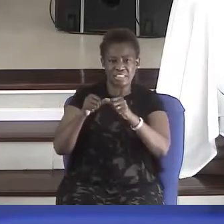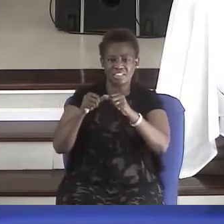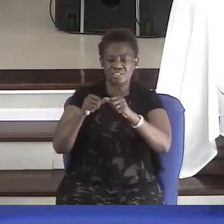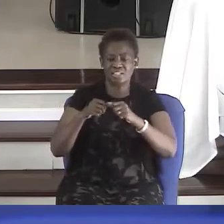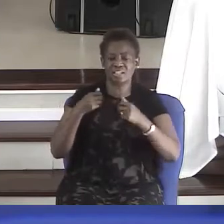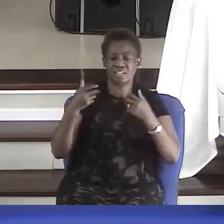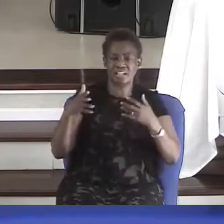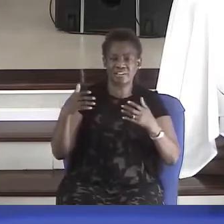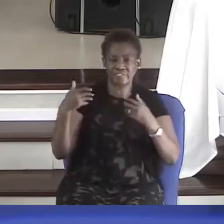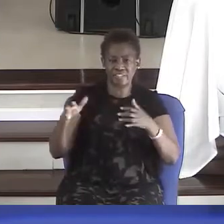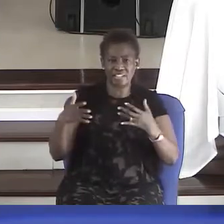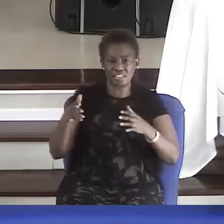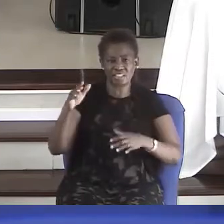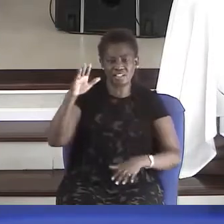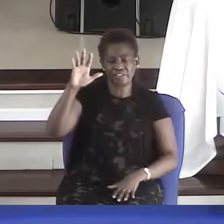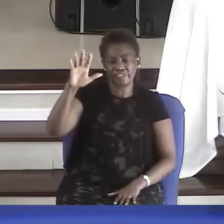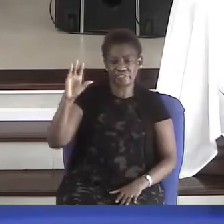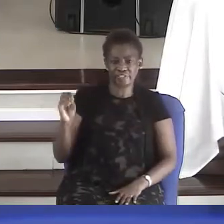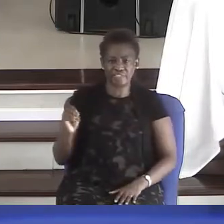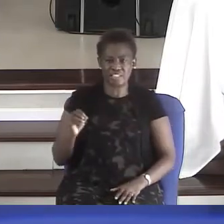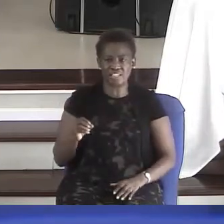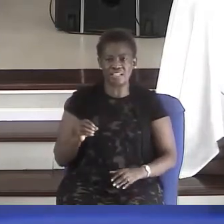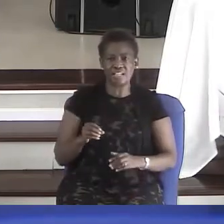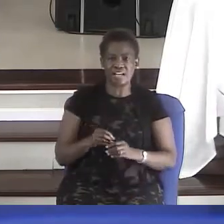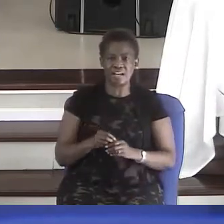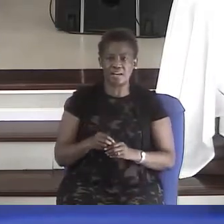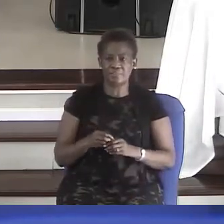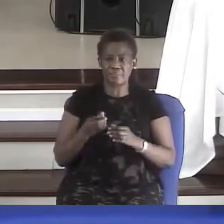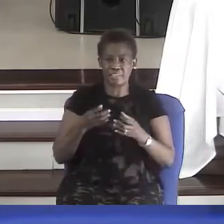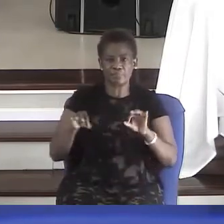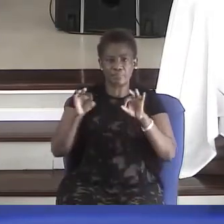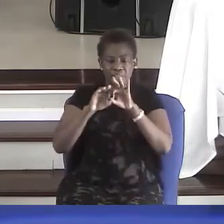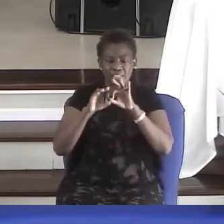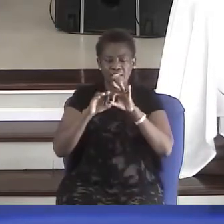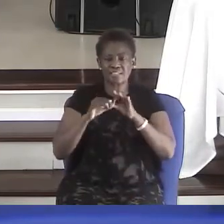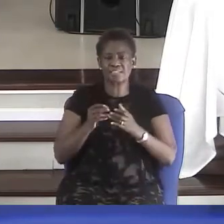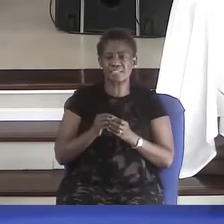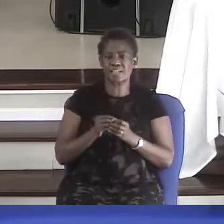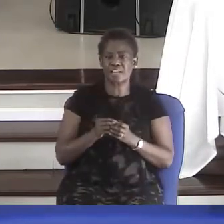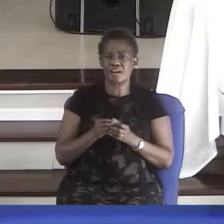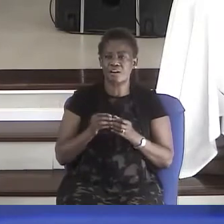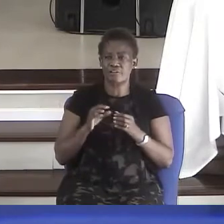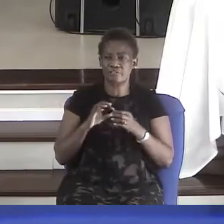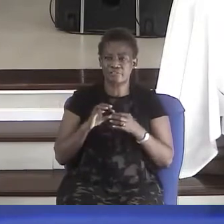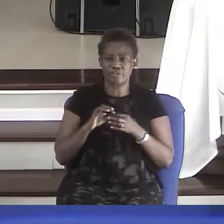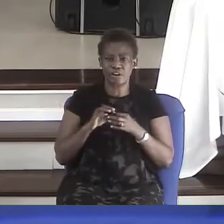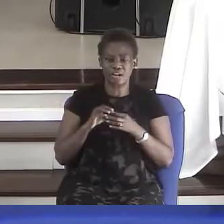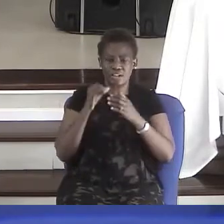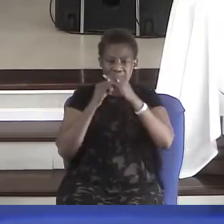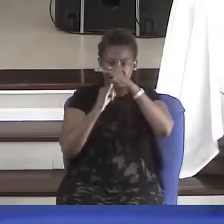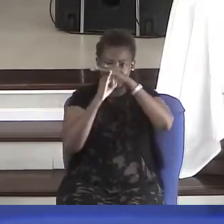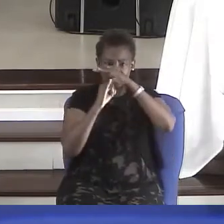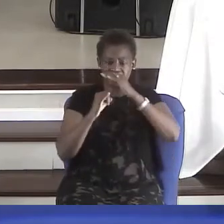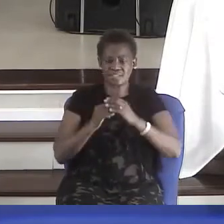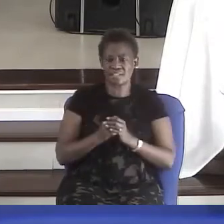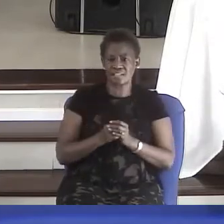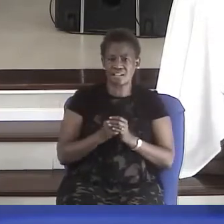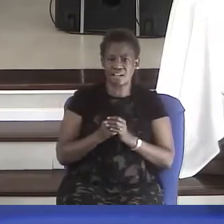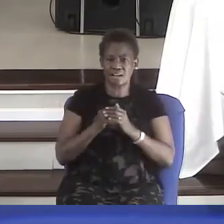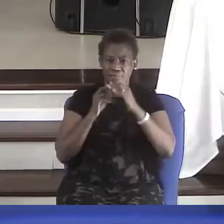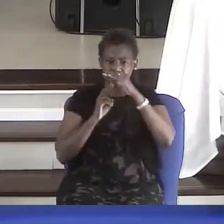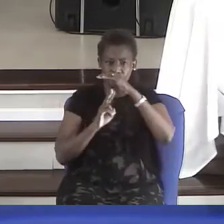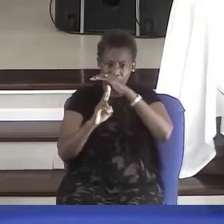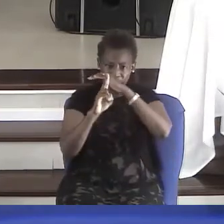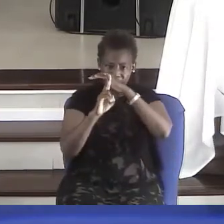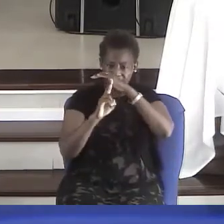of Isaiah's prophecy in the quotations in verses